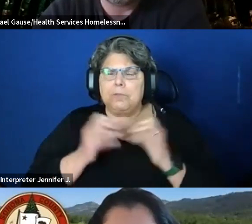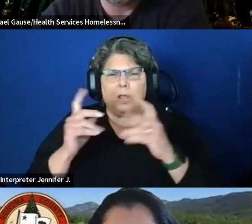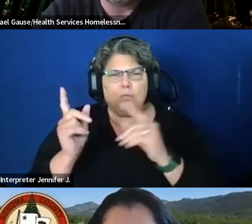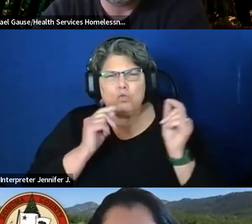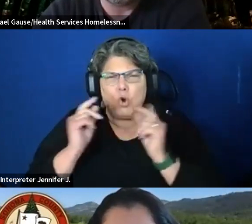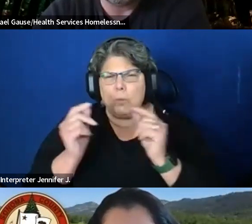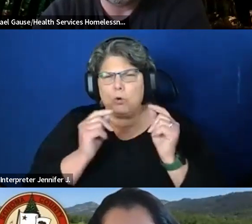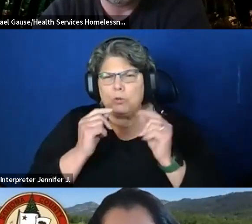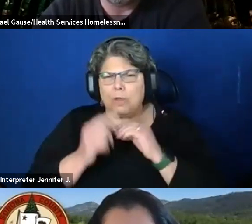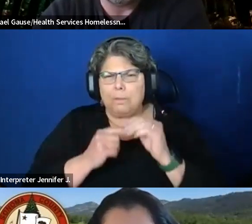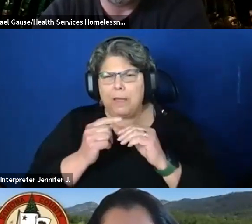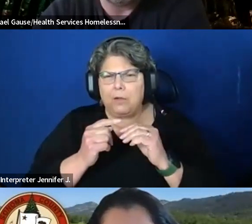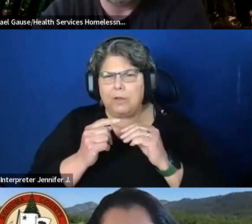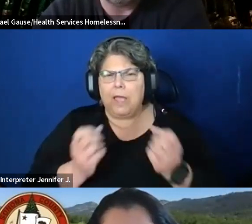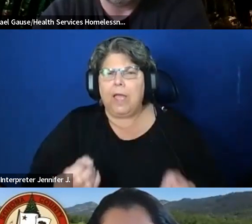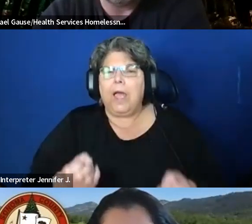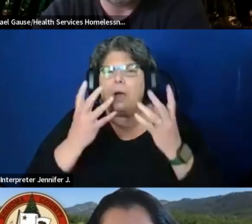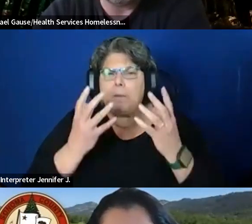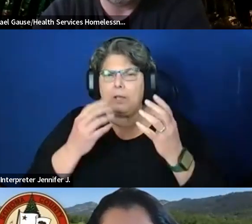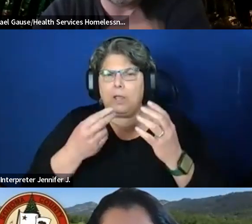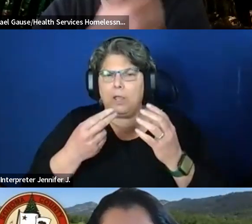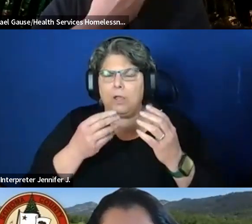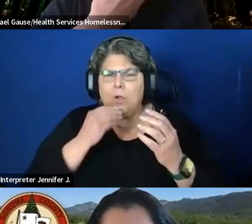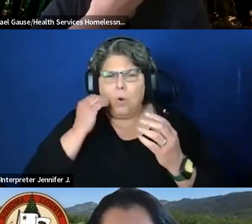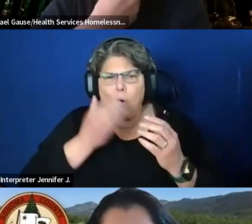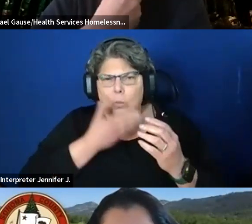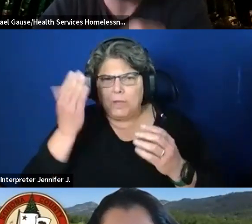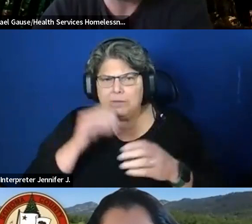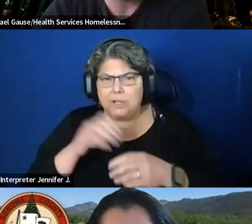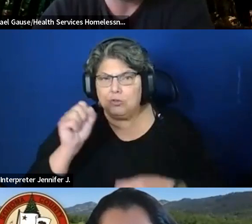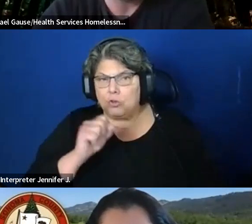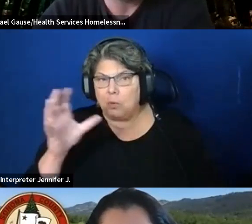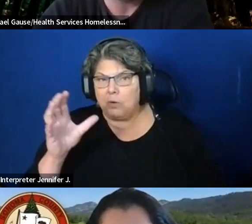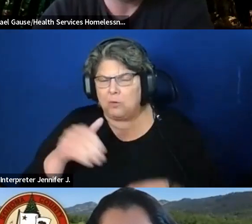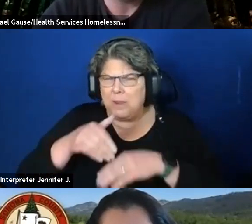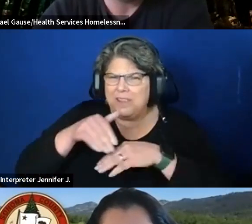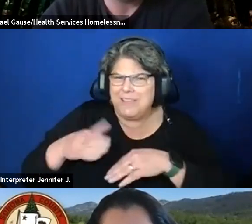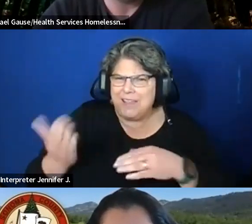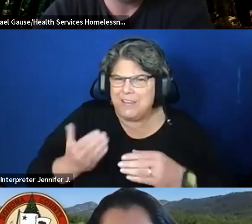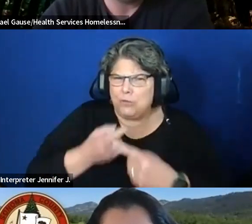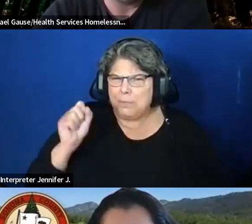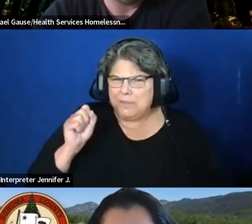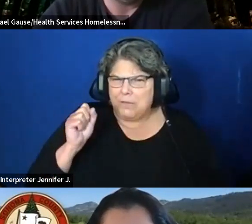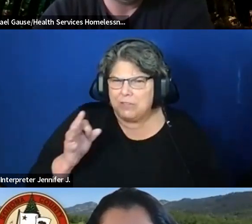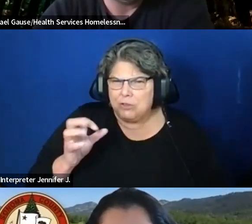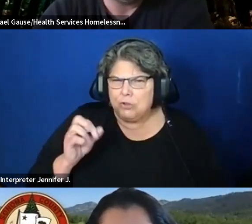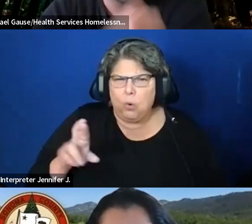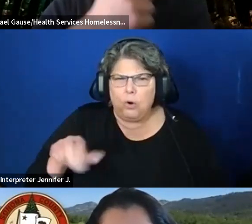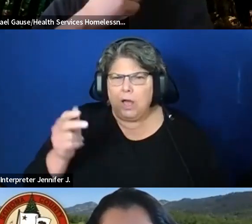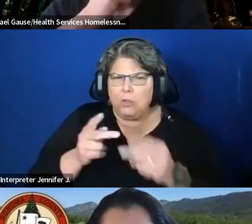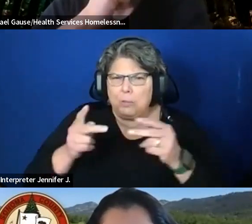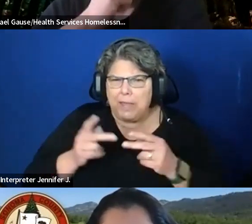rumors about how many of the homeless in Sonoma County are being shipped here from San Francisco or other